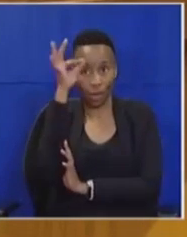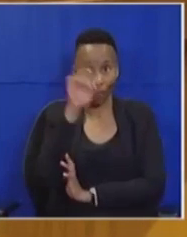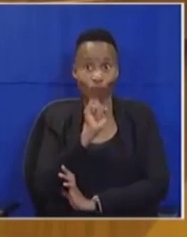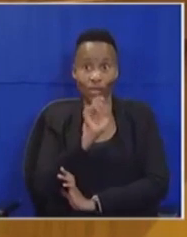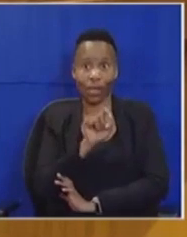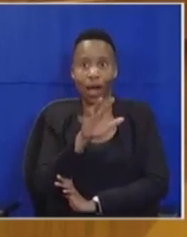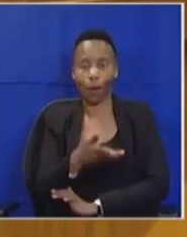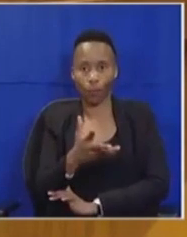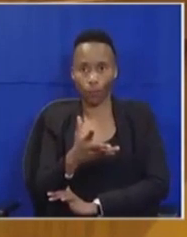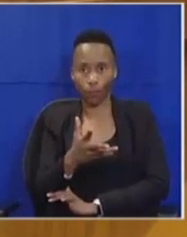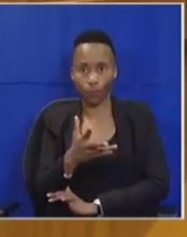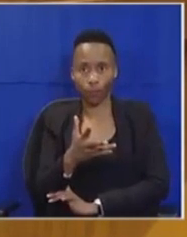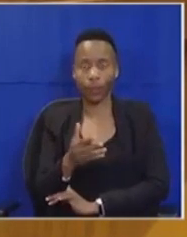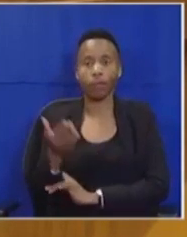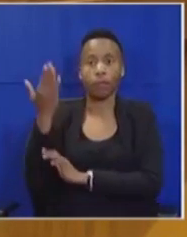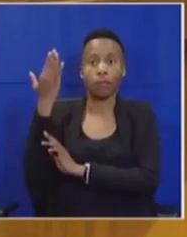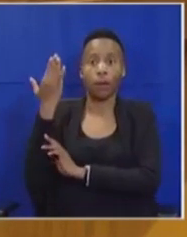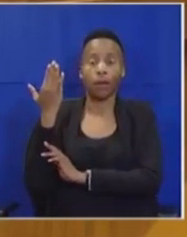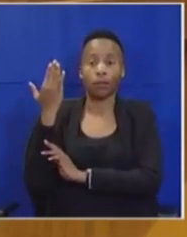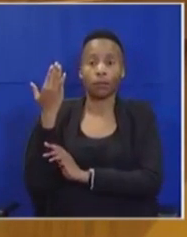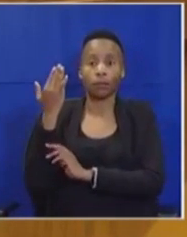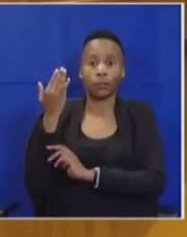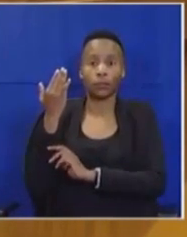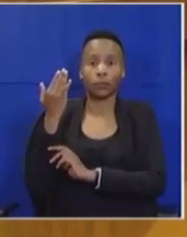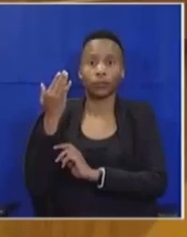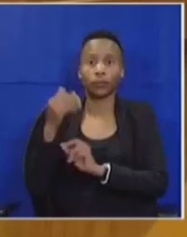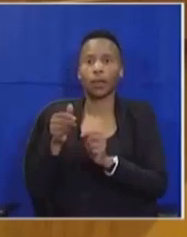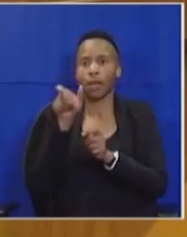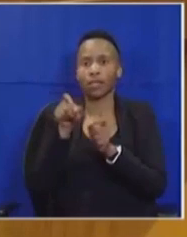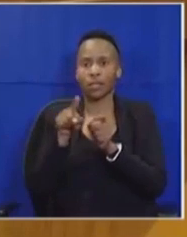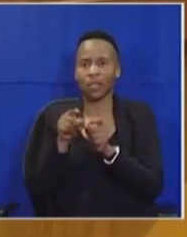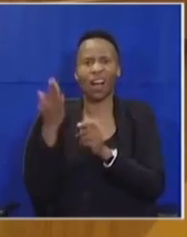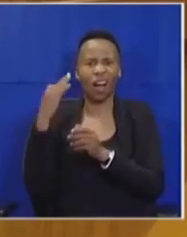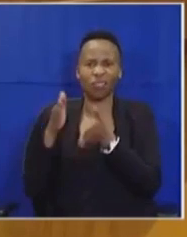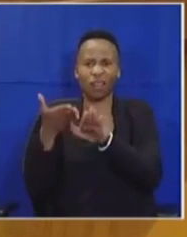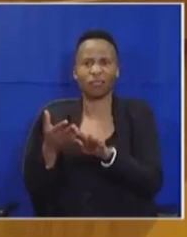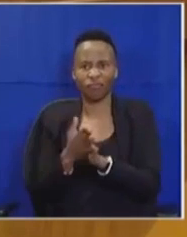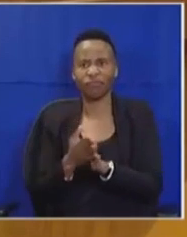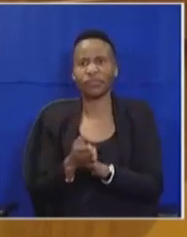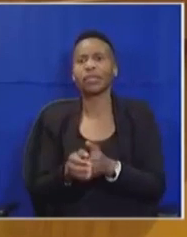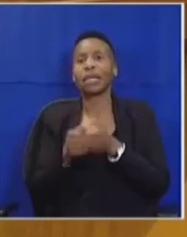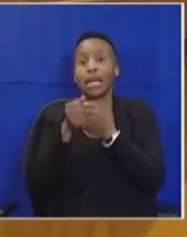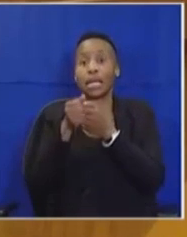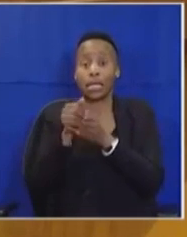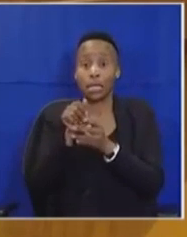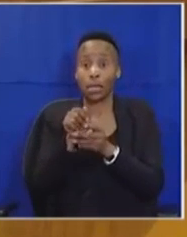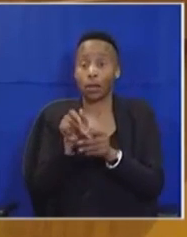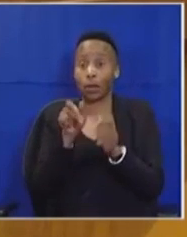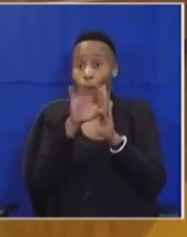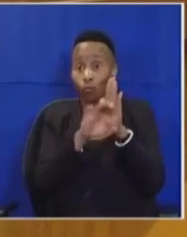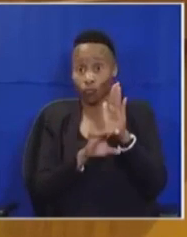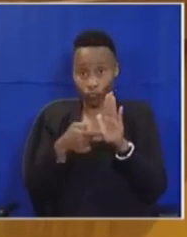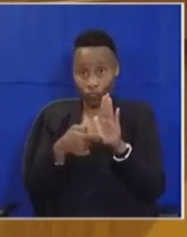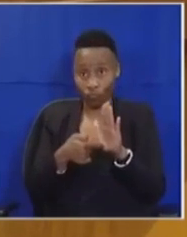late Andre van der Walt, one of South Africa's leading constitutional scholars, has argued